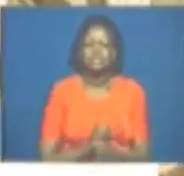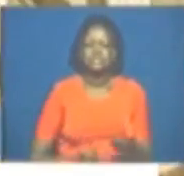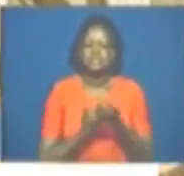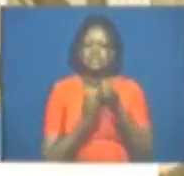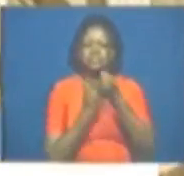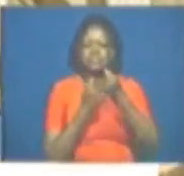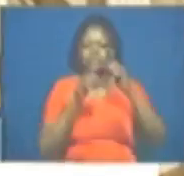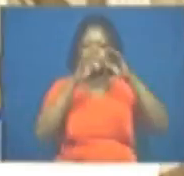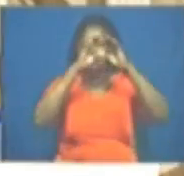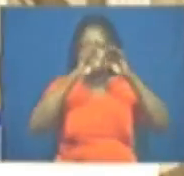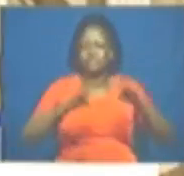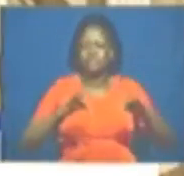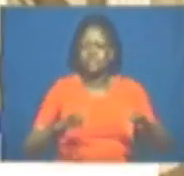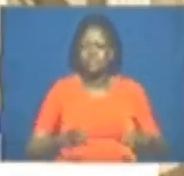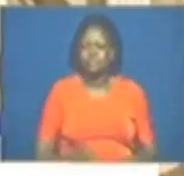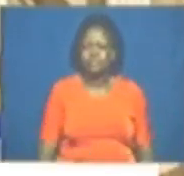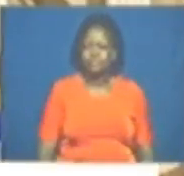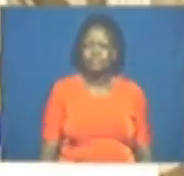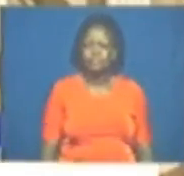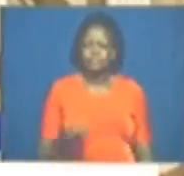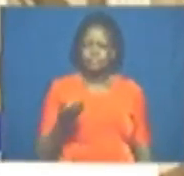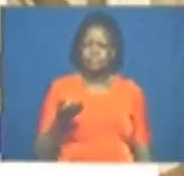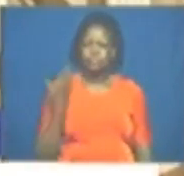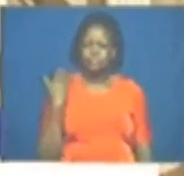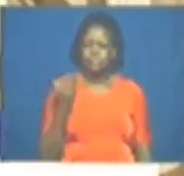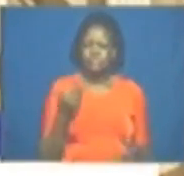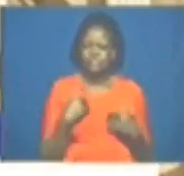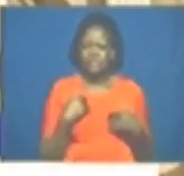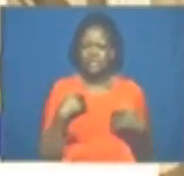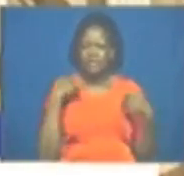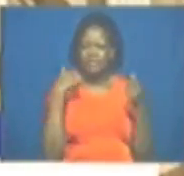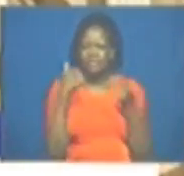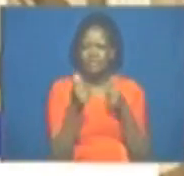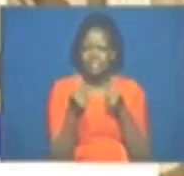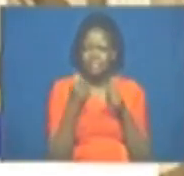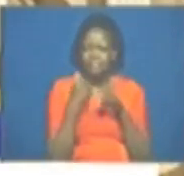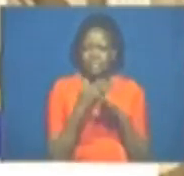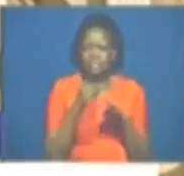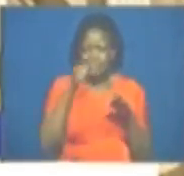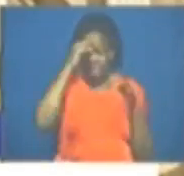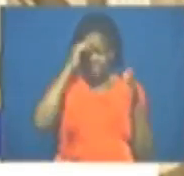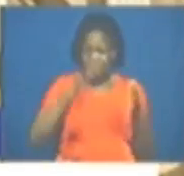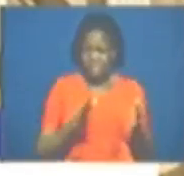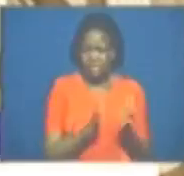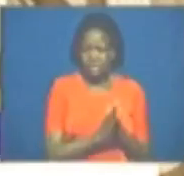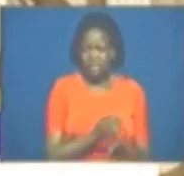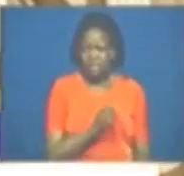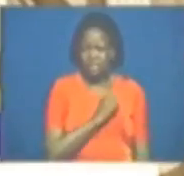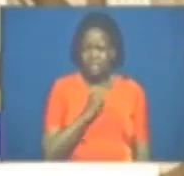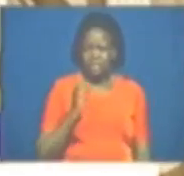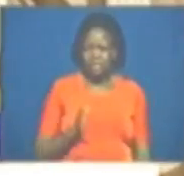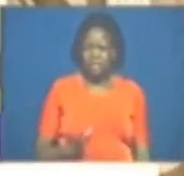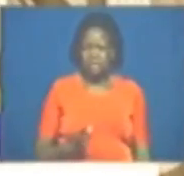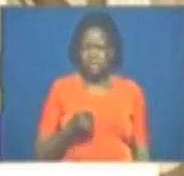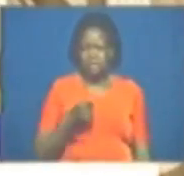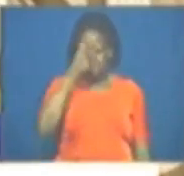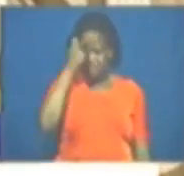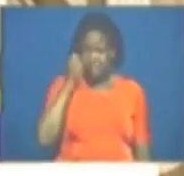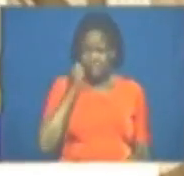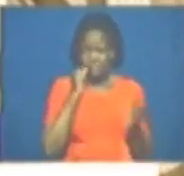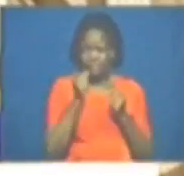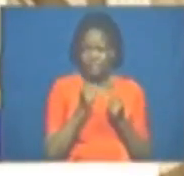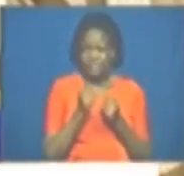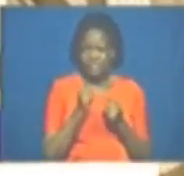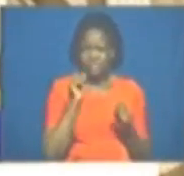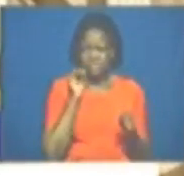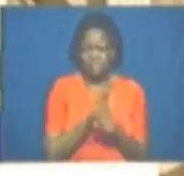In the past, we've had quite a number of fights between governors and senators, and because of the fights, not much is